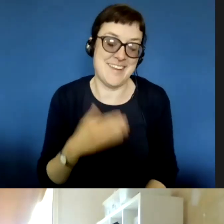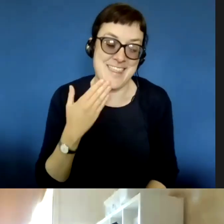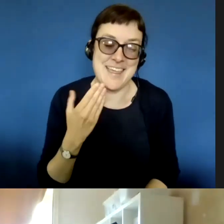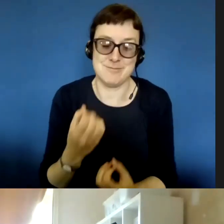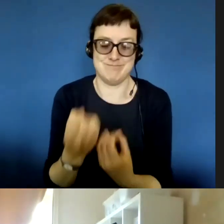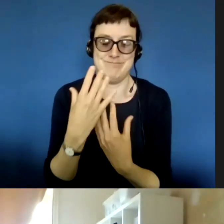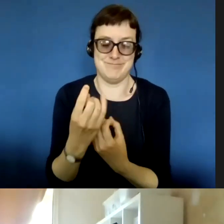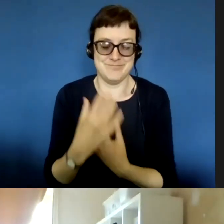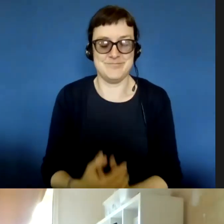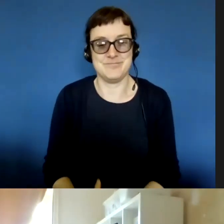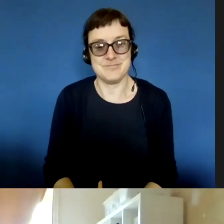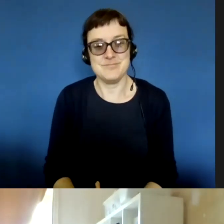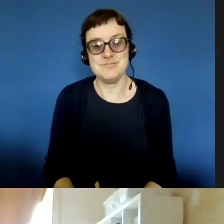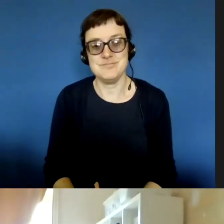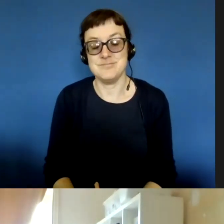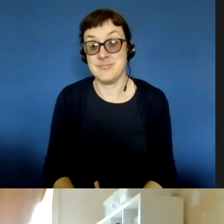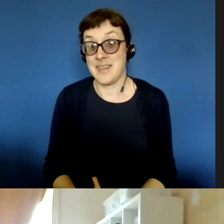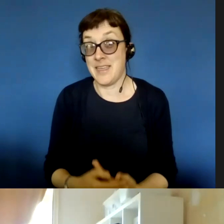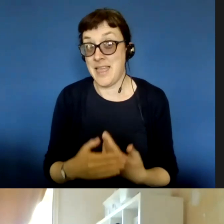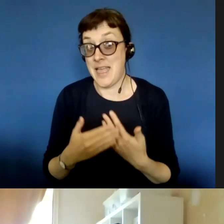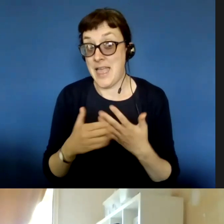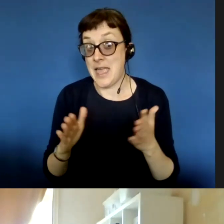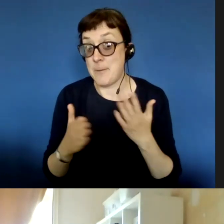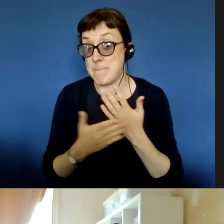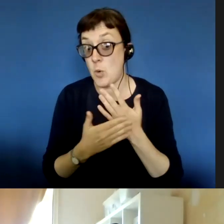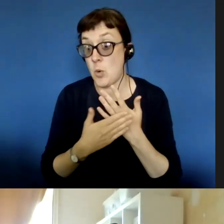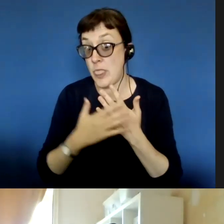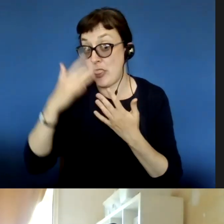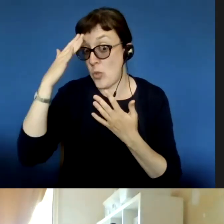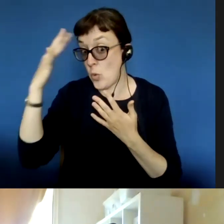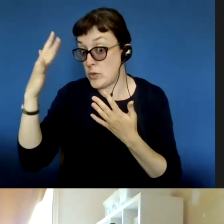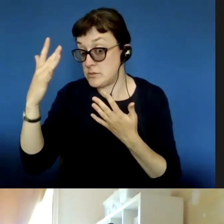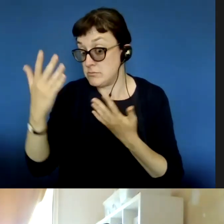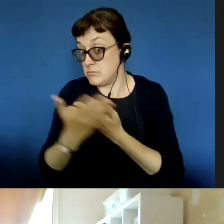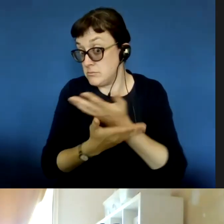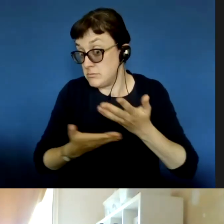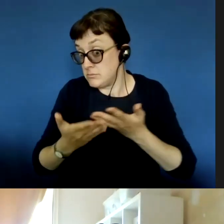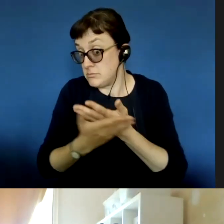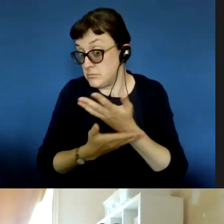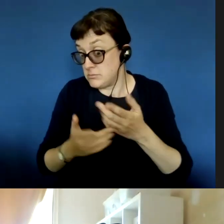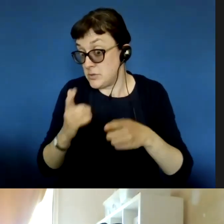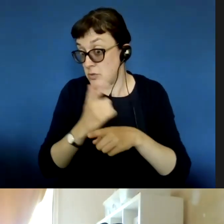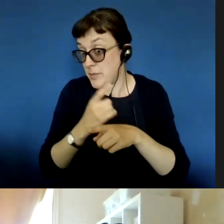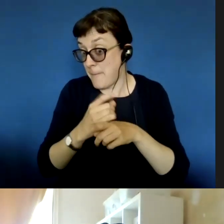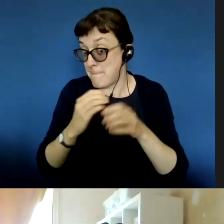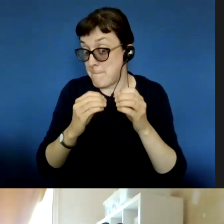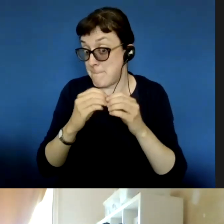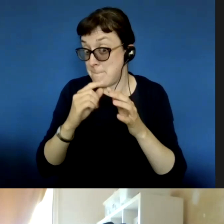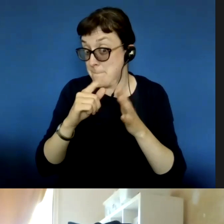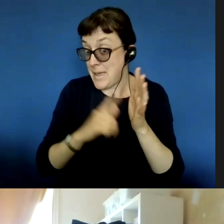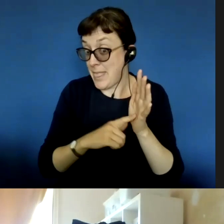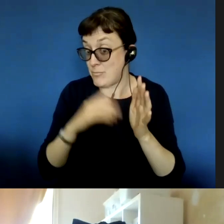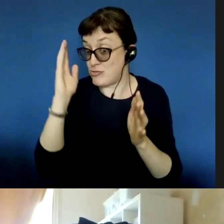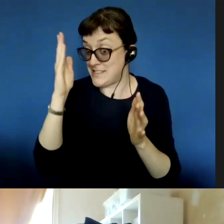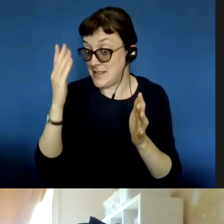you. So if there's any other thoughts or sharings on Belle's part of the presentation,